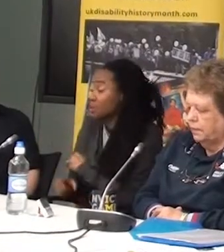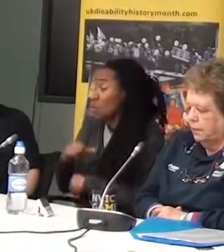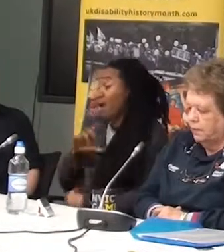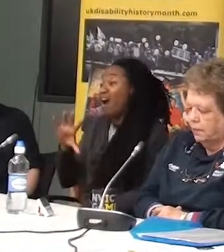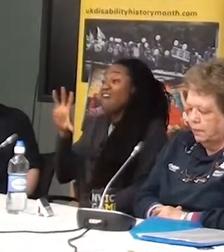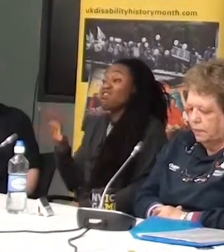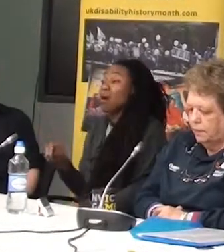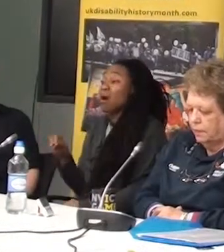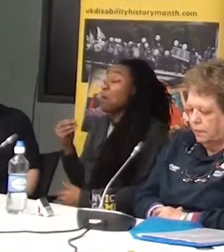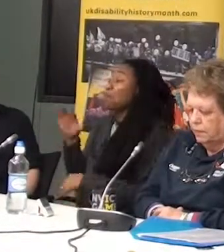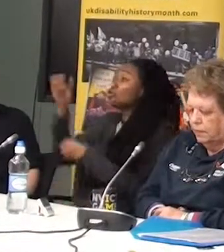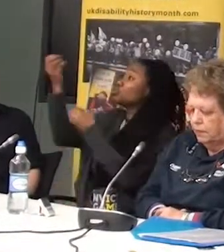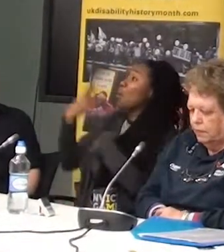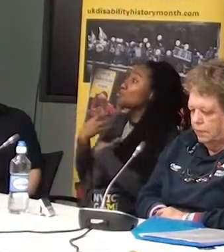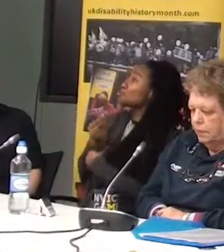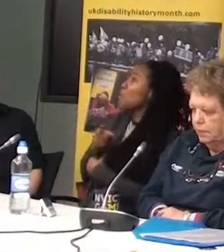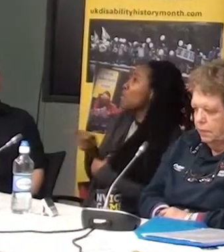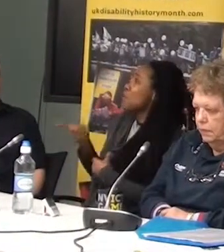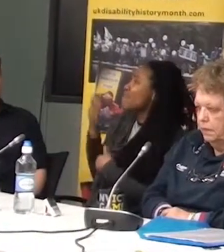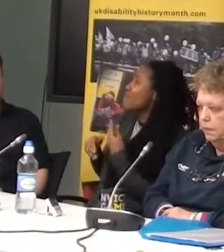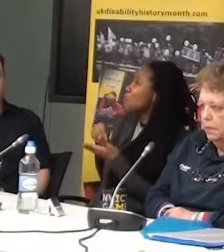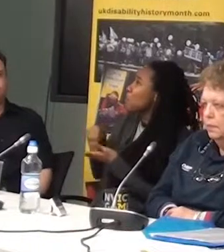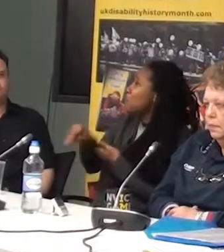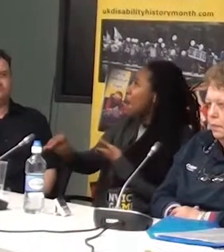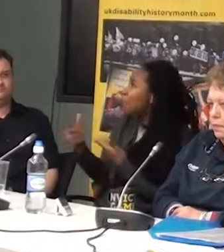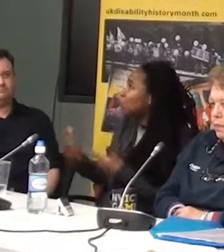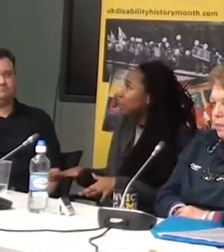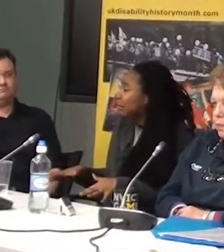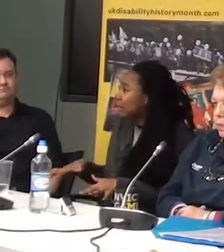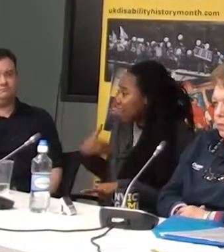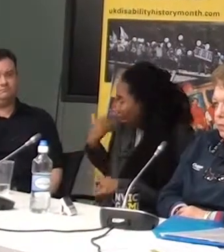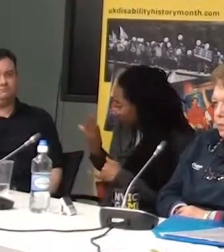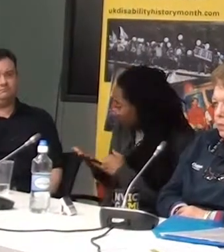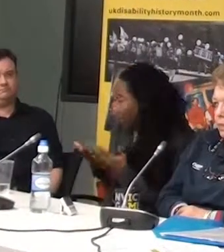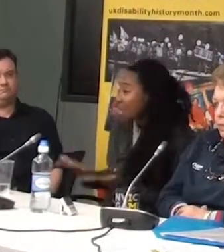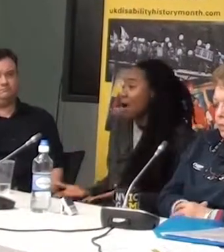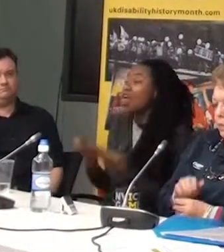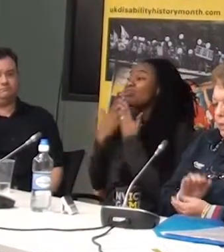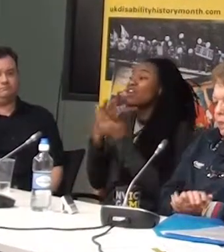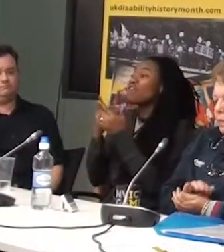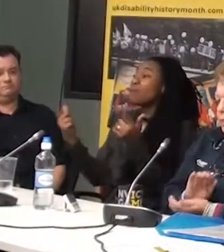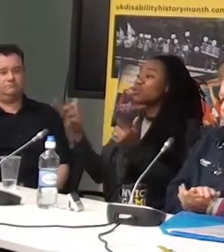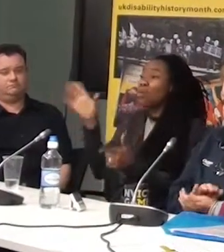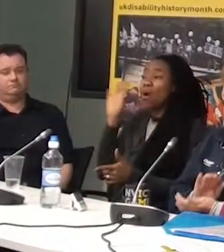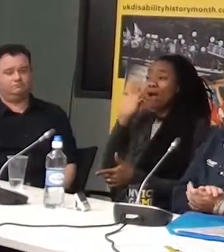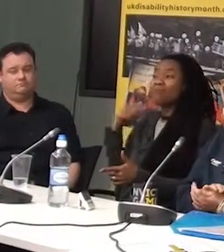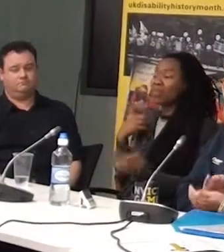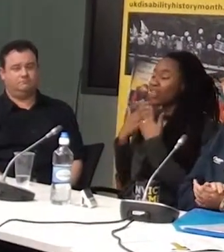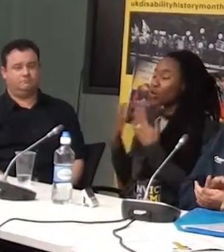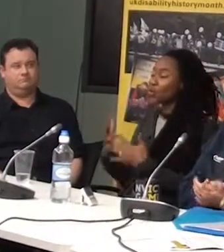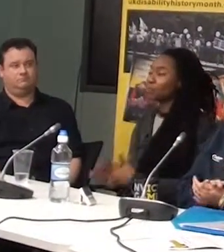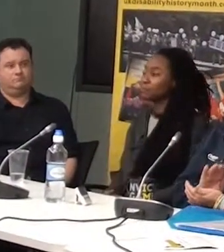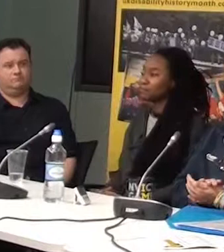Africa, we are told that some people never got paid till now. So thank you very much for hearing me. Thank you.